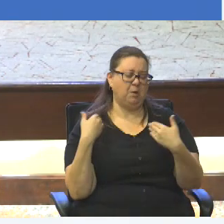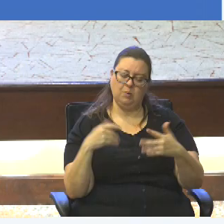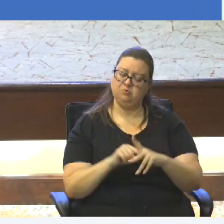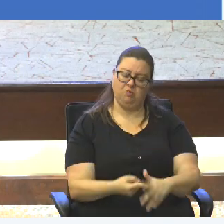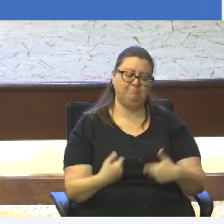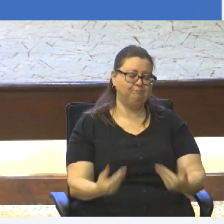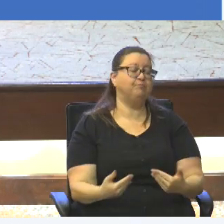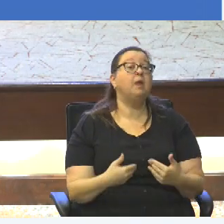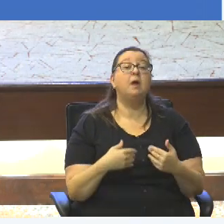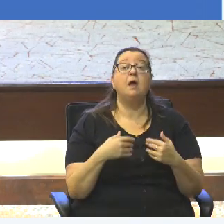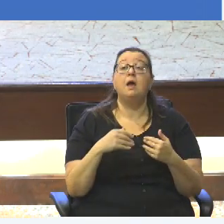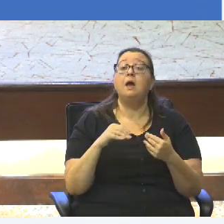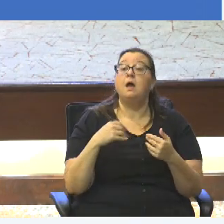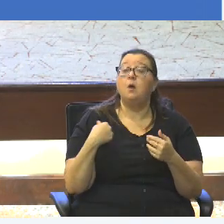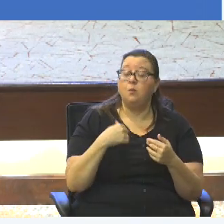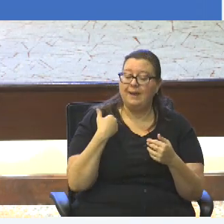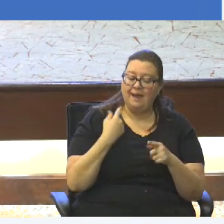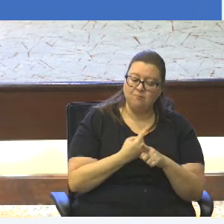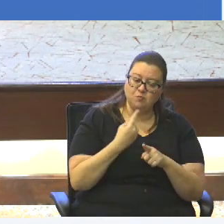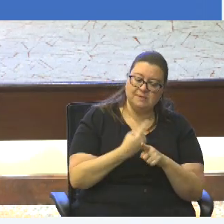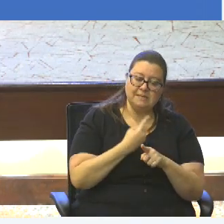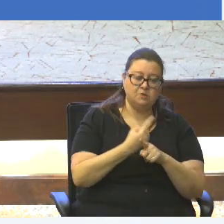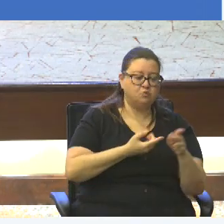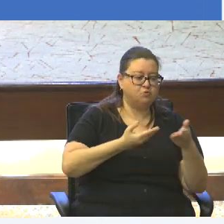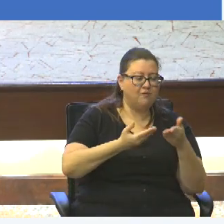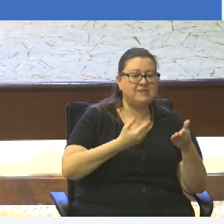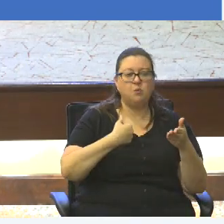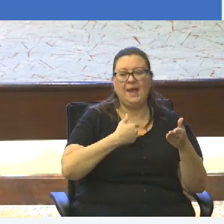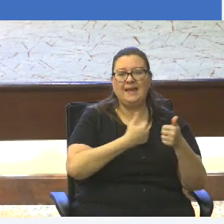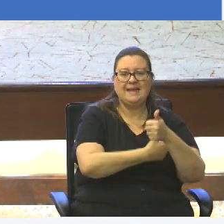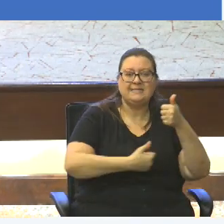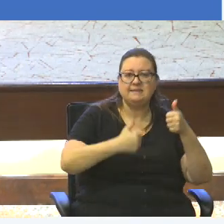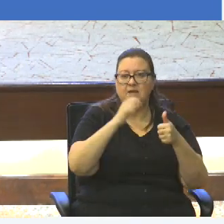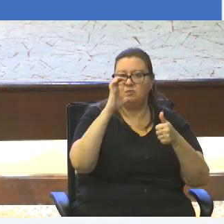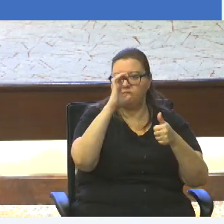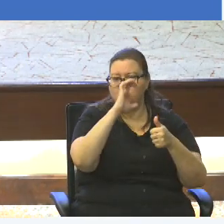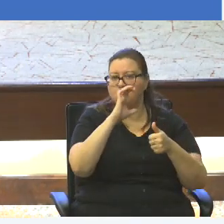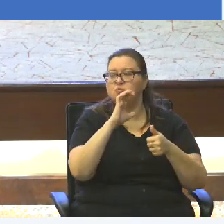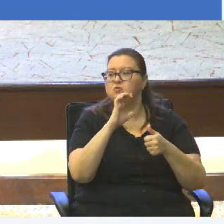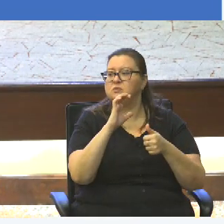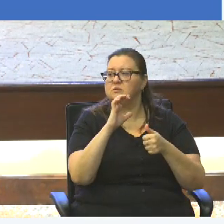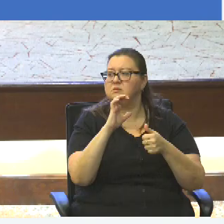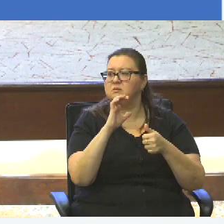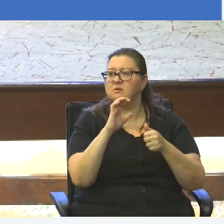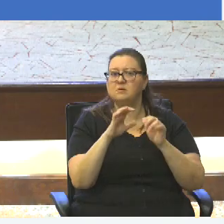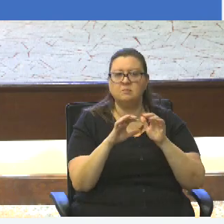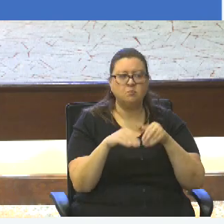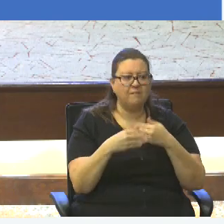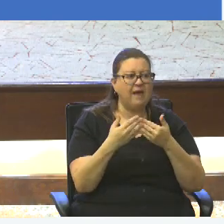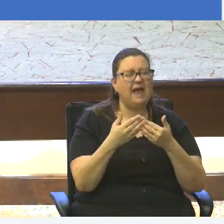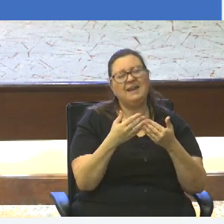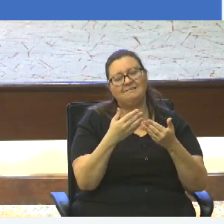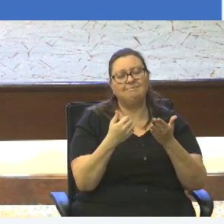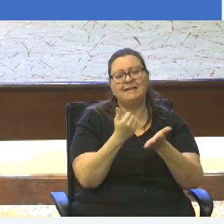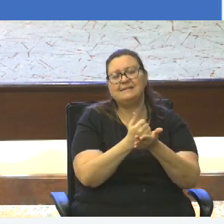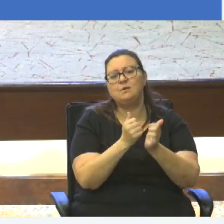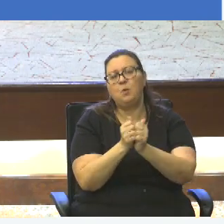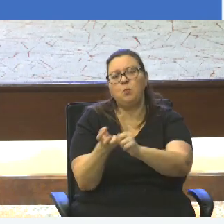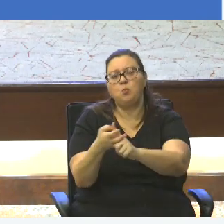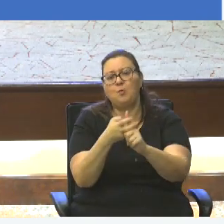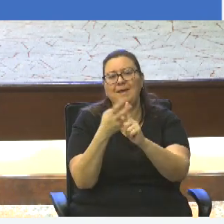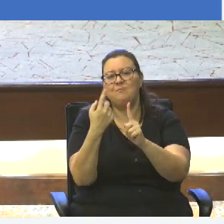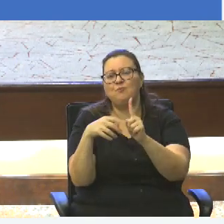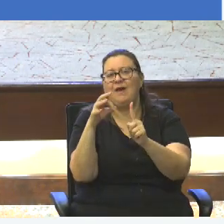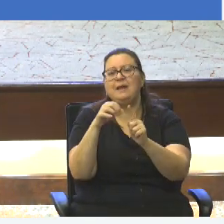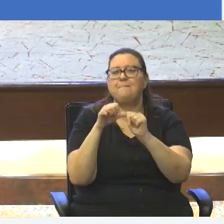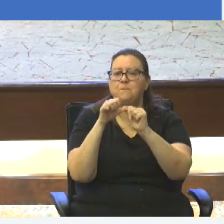city retained the services of ADK Executive Search in order to provide assistance with the recruitment services for the new permanent director for